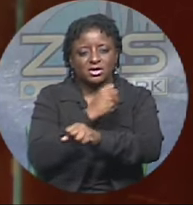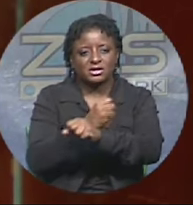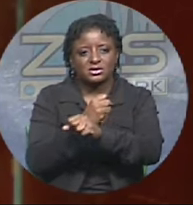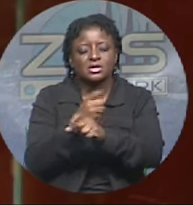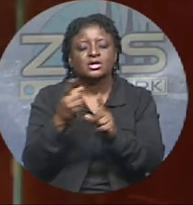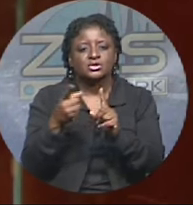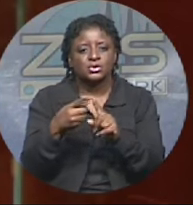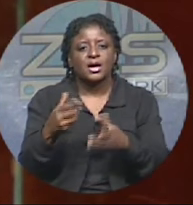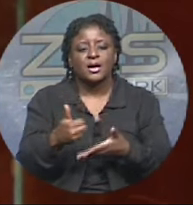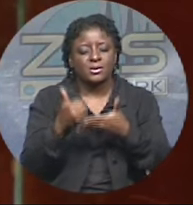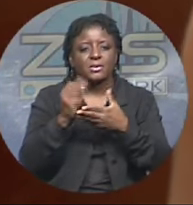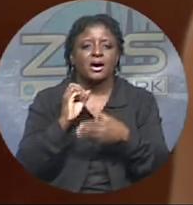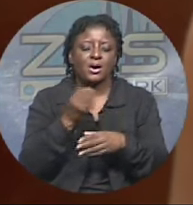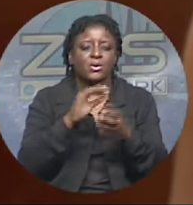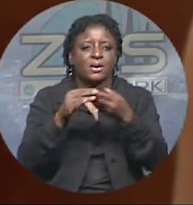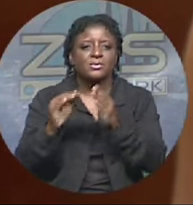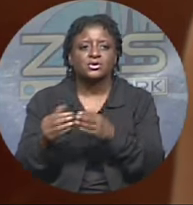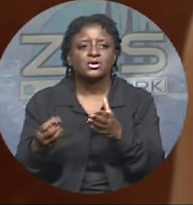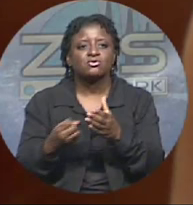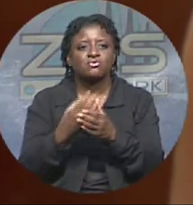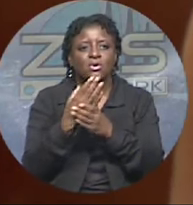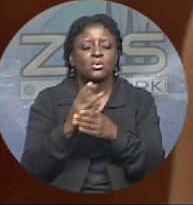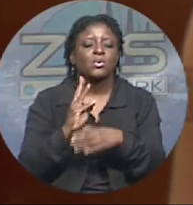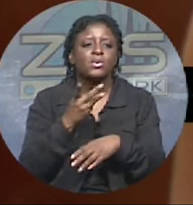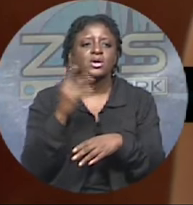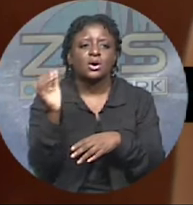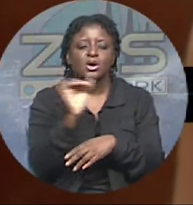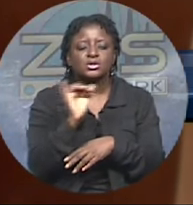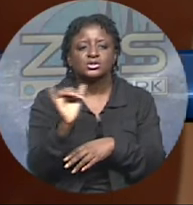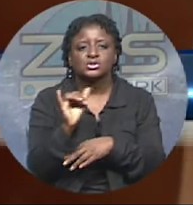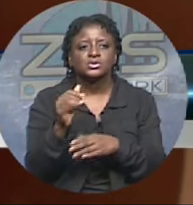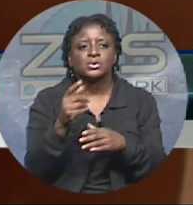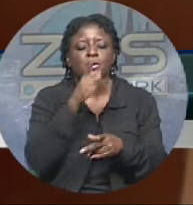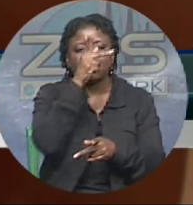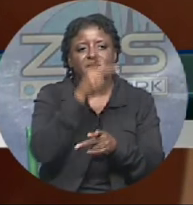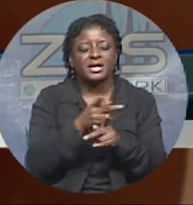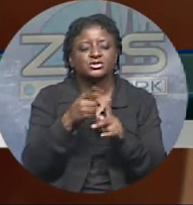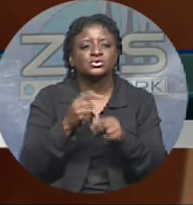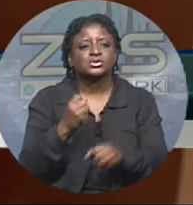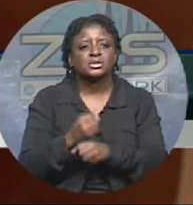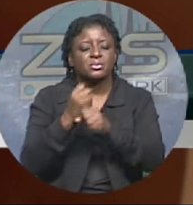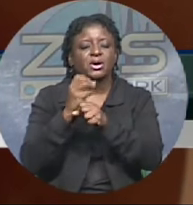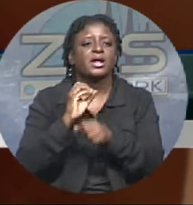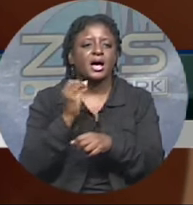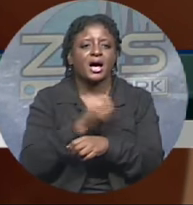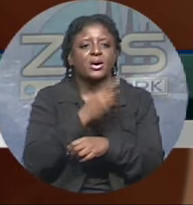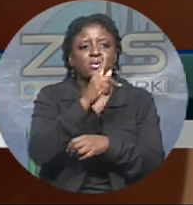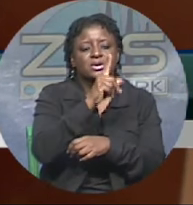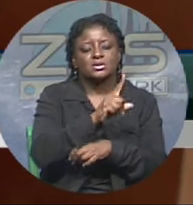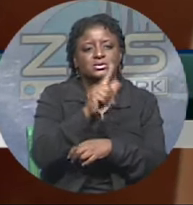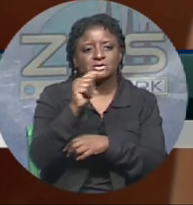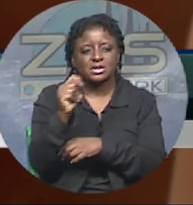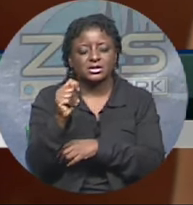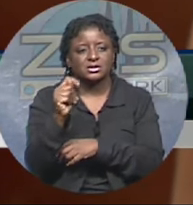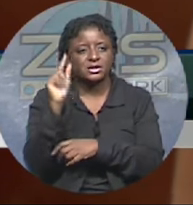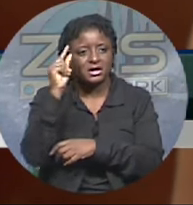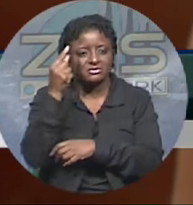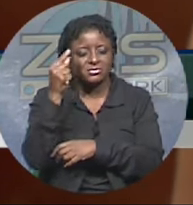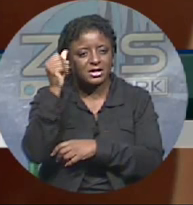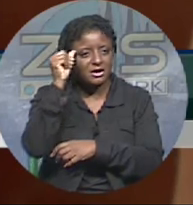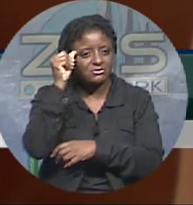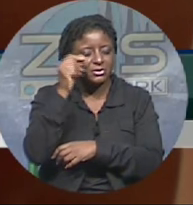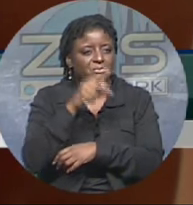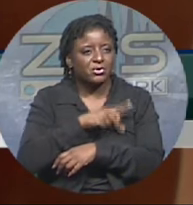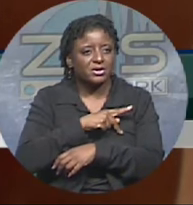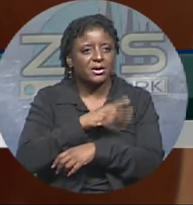grow in many ways. We also pledge to support our Lieutenant Governor, Alfred Poitier, by